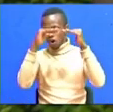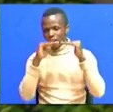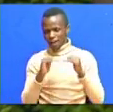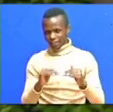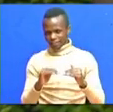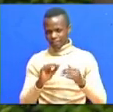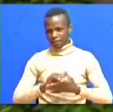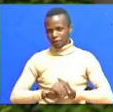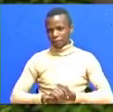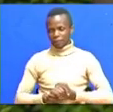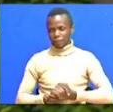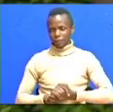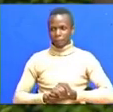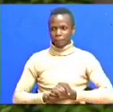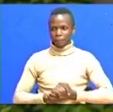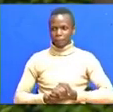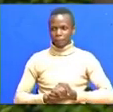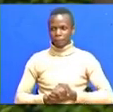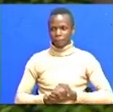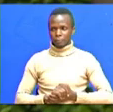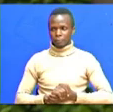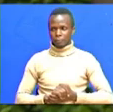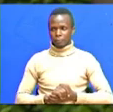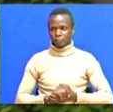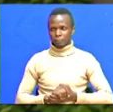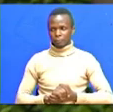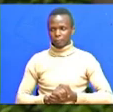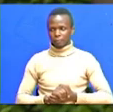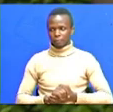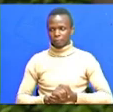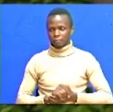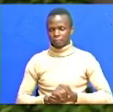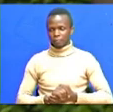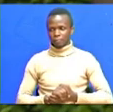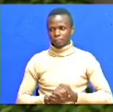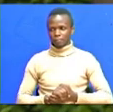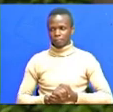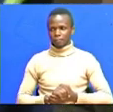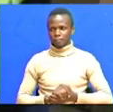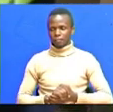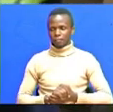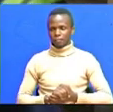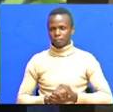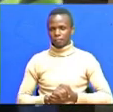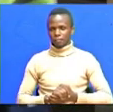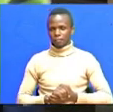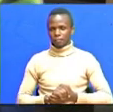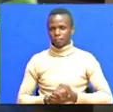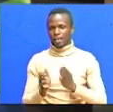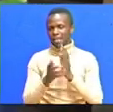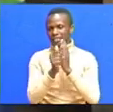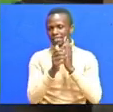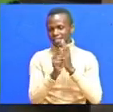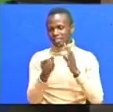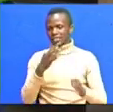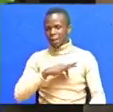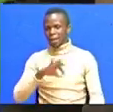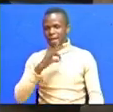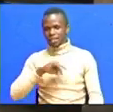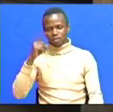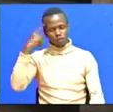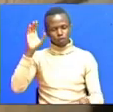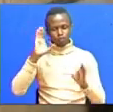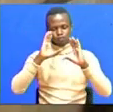de l'expérience avec le temps grâce au FIDA et au projet Joy, c'est quelque chose de merveilleux. The scheme is beneficial for the